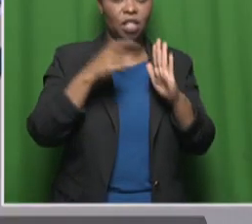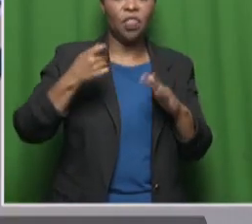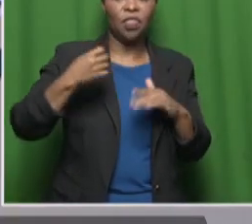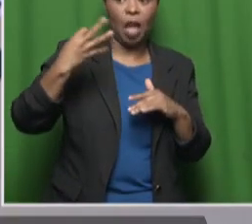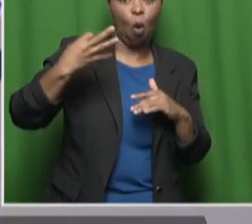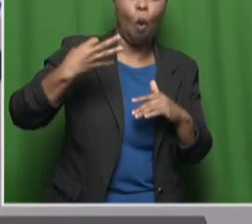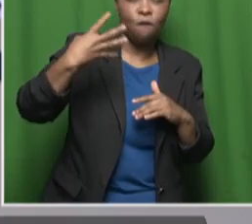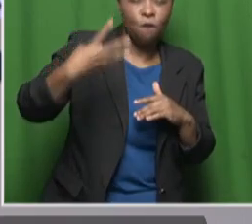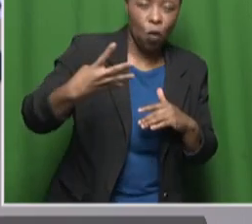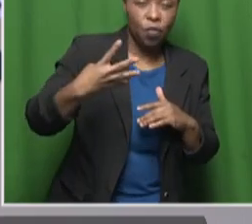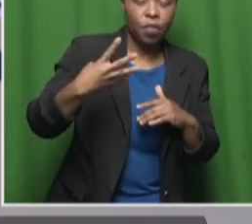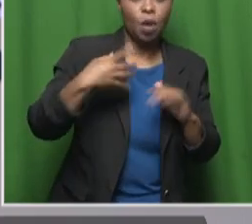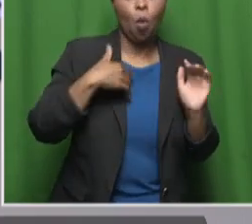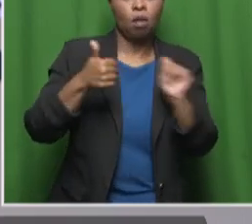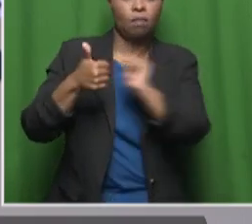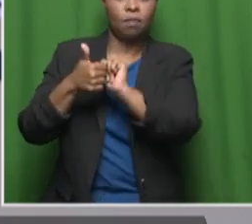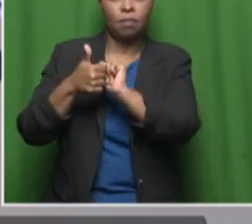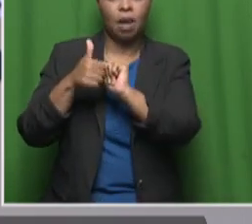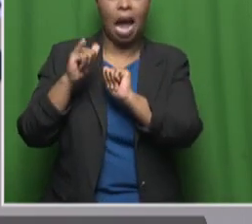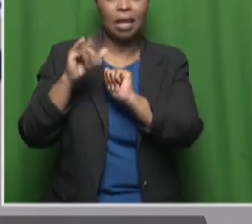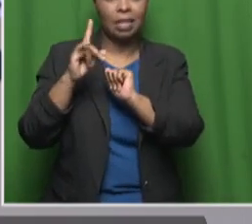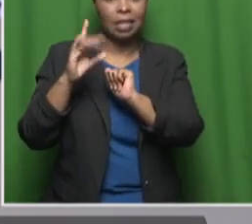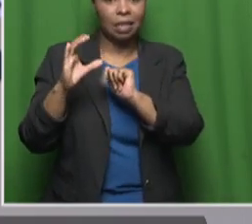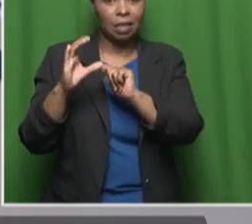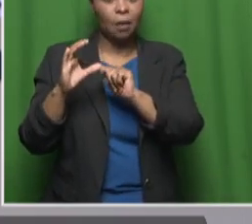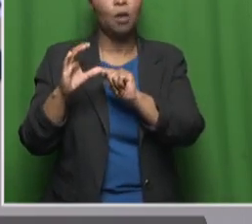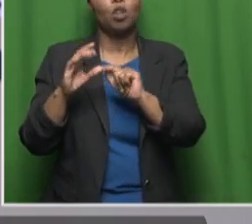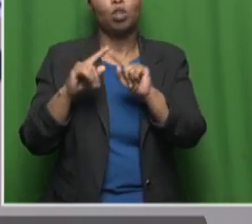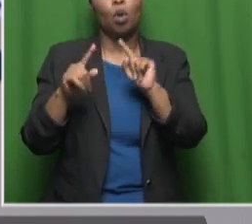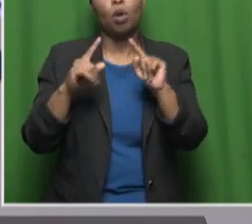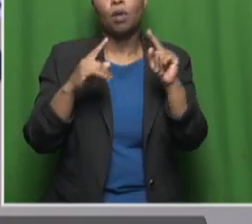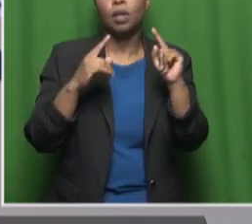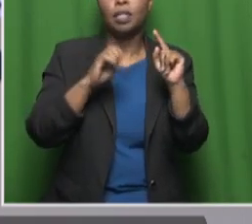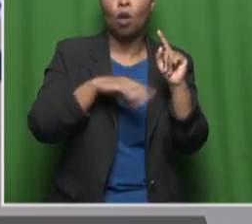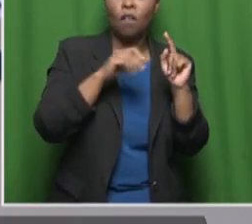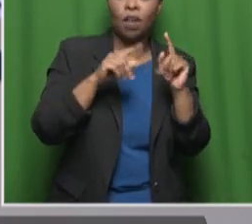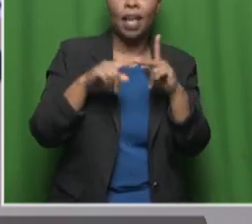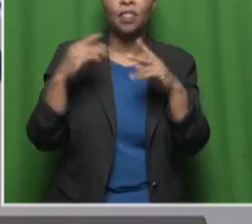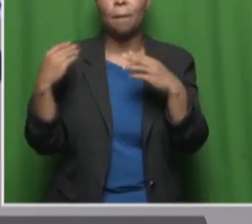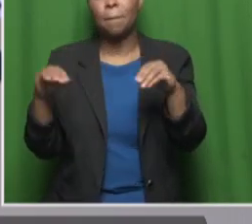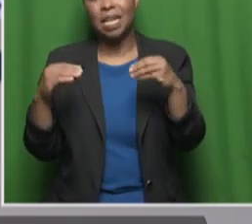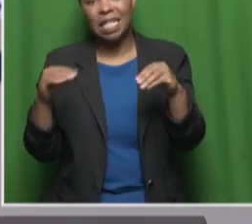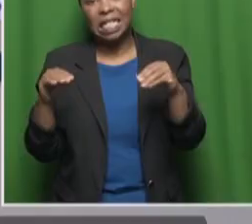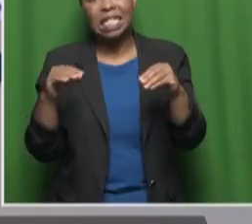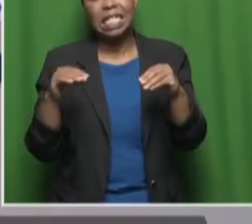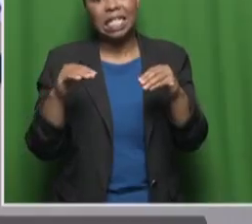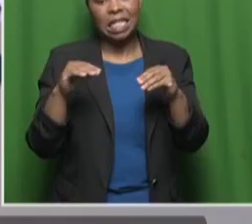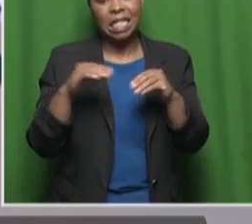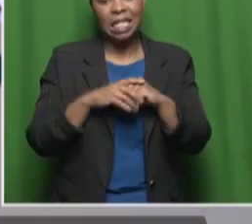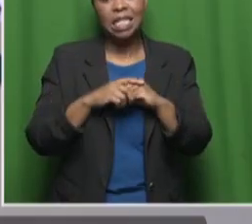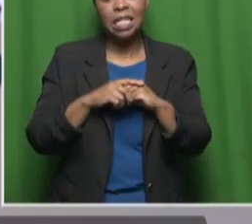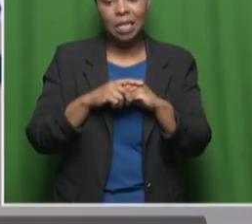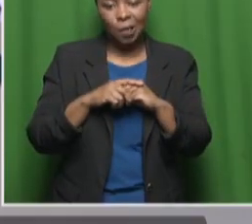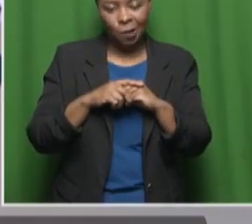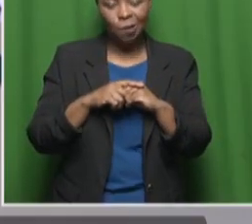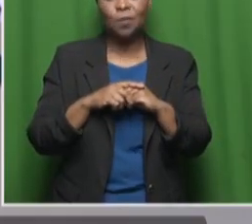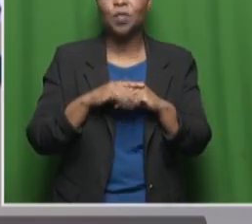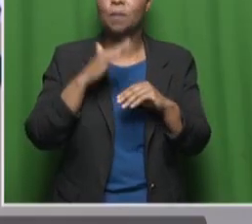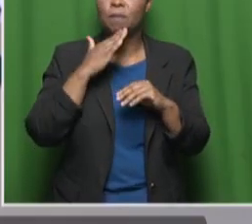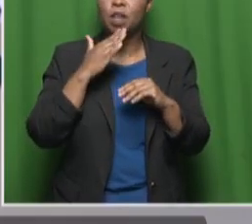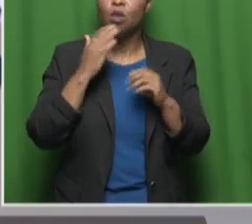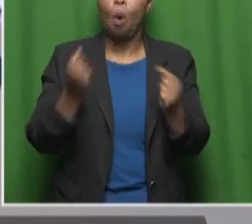IDC on. And again, from Business and Art South Africa's perspective, it's really, again, marrying the opportunity